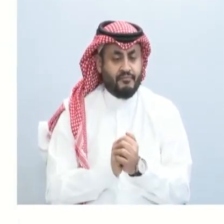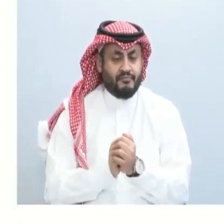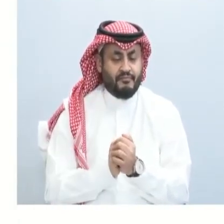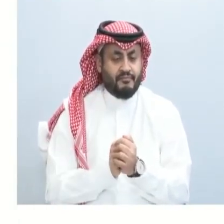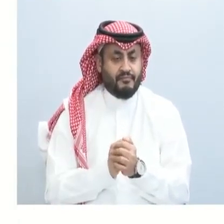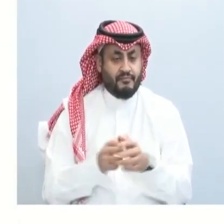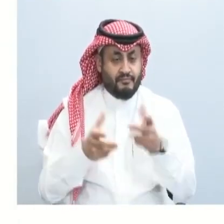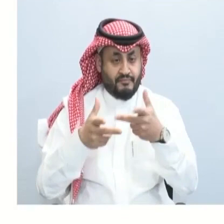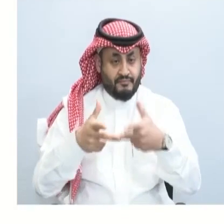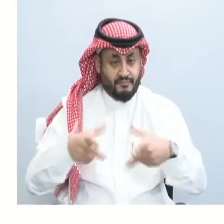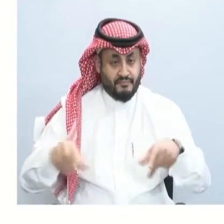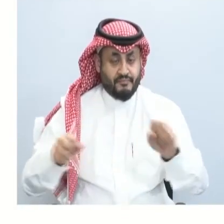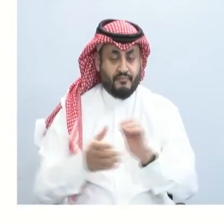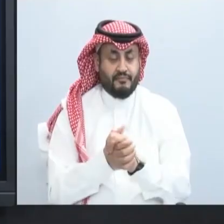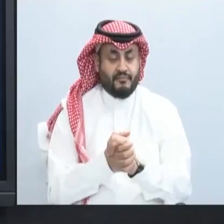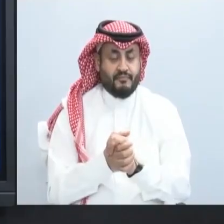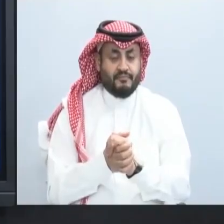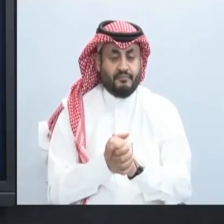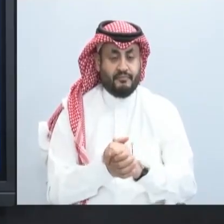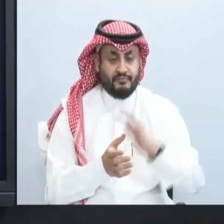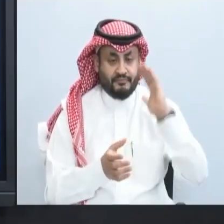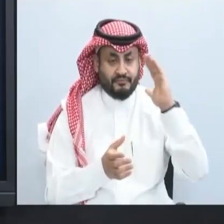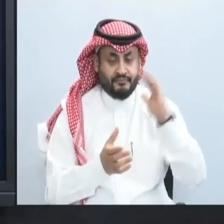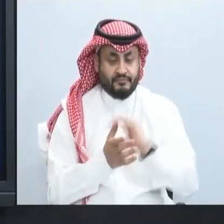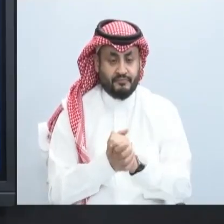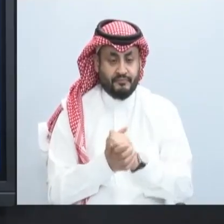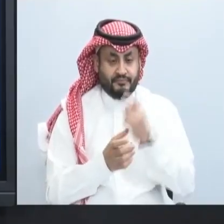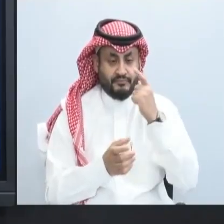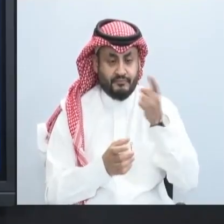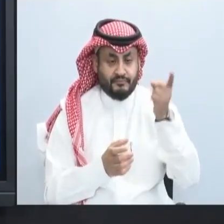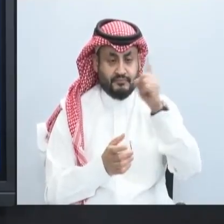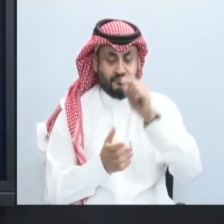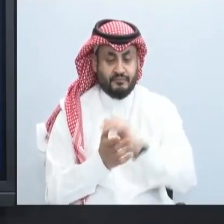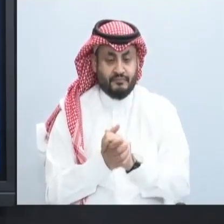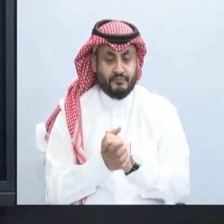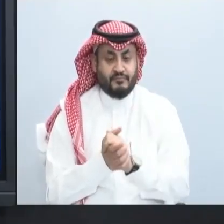So now we have reached the end of our lesson. Thank you very much for watching, and I'll see you next time.